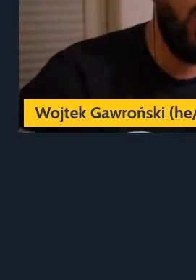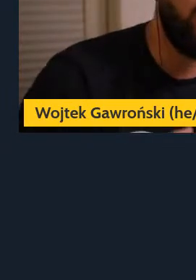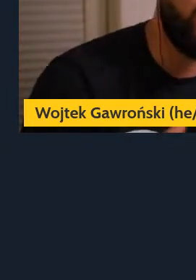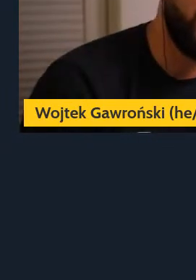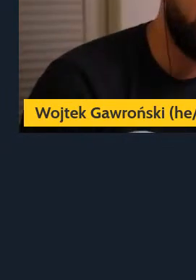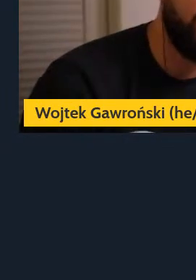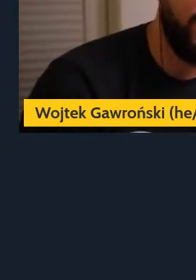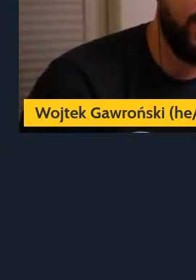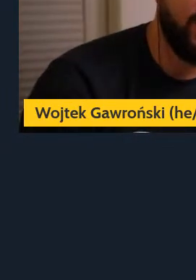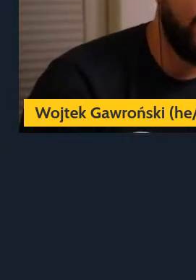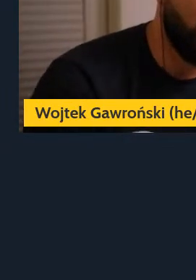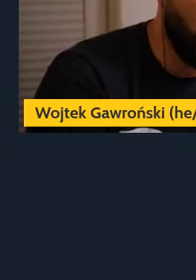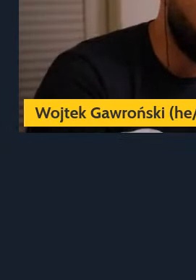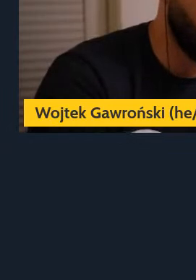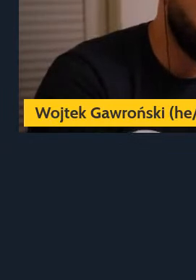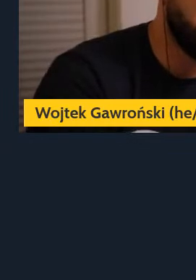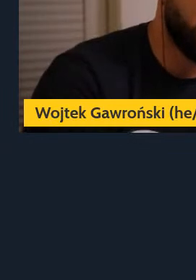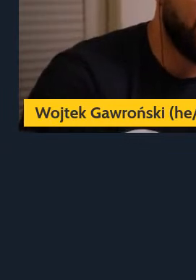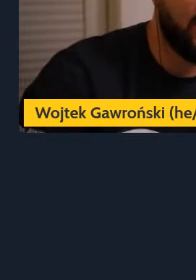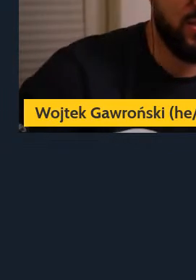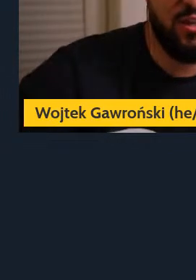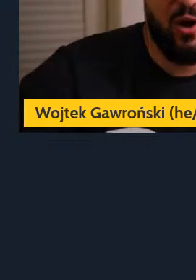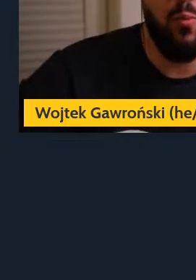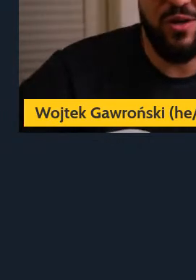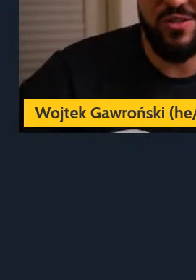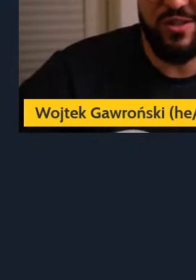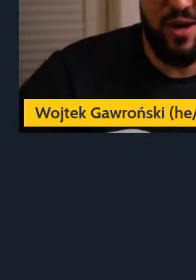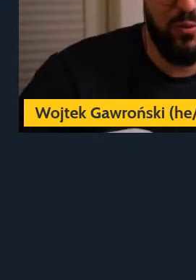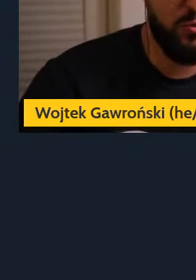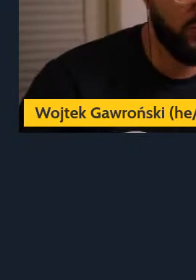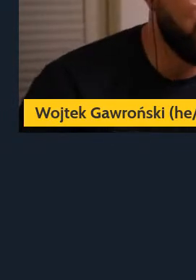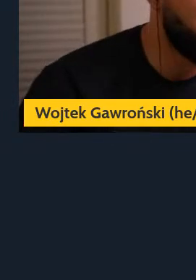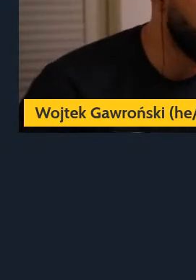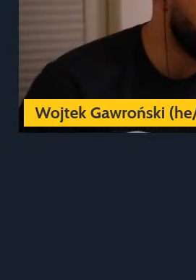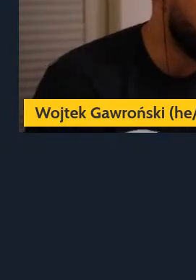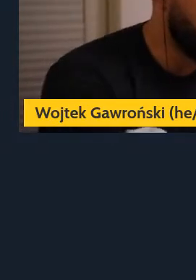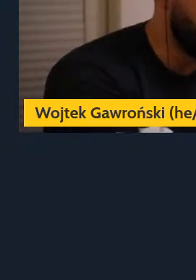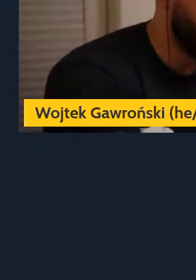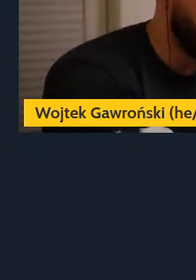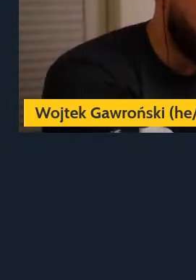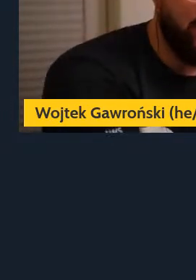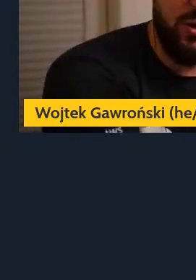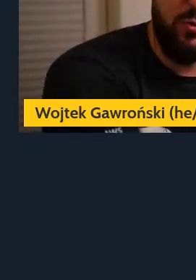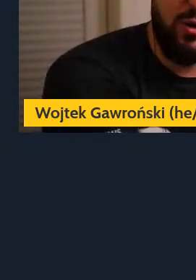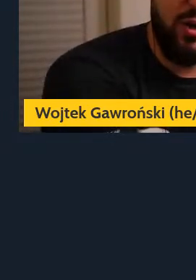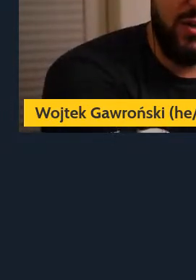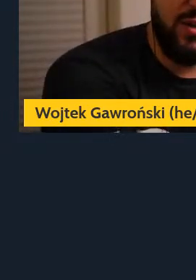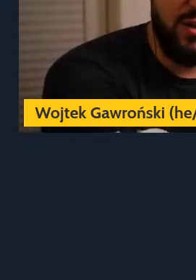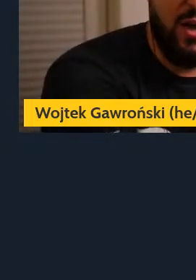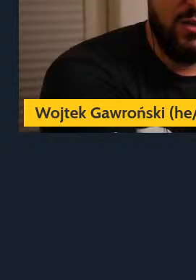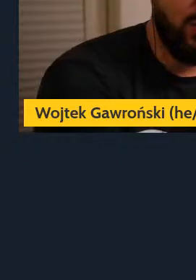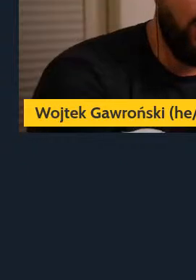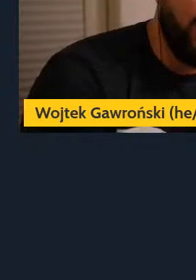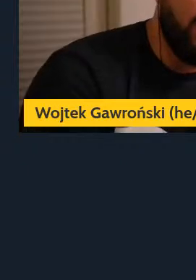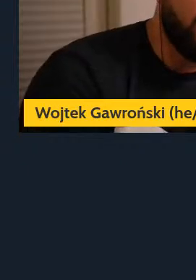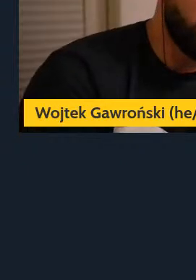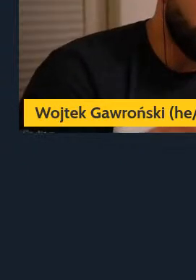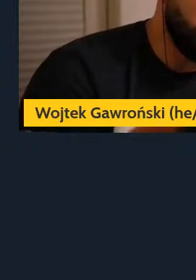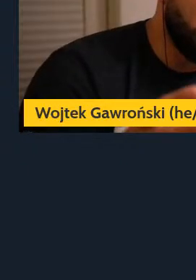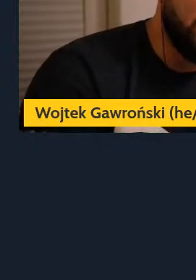presentation how brief the code was and actually how much YAML it was generated. I really, really like that.